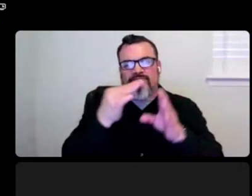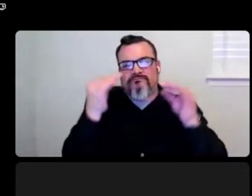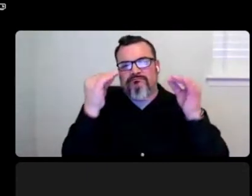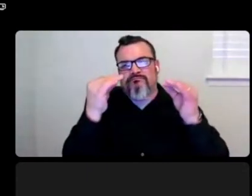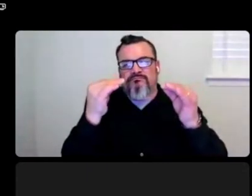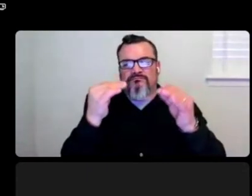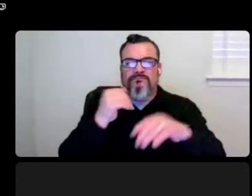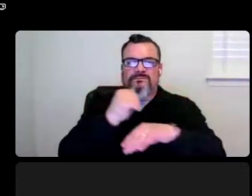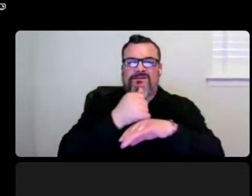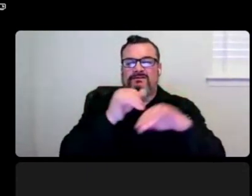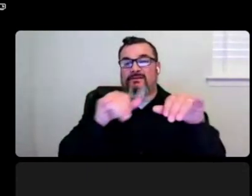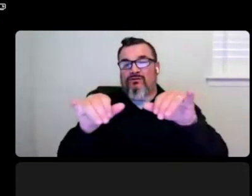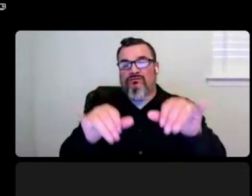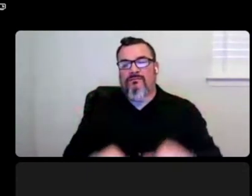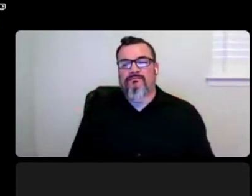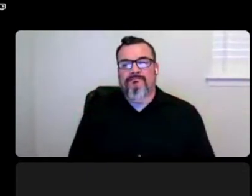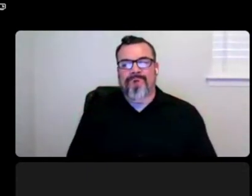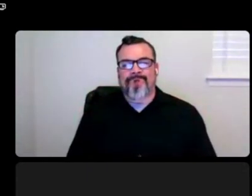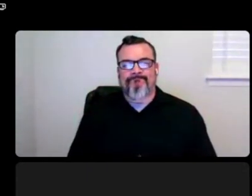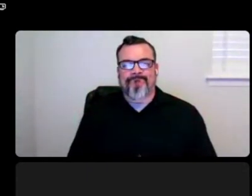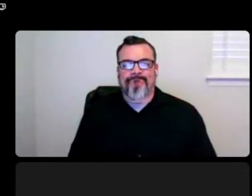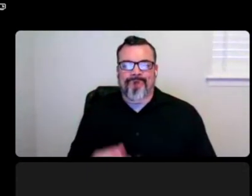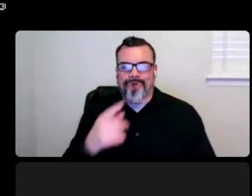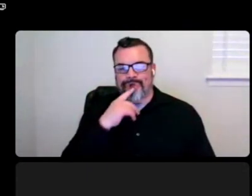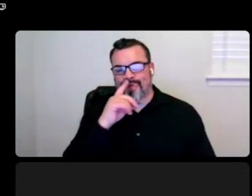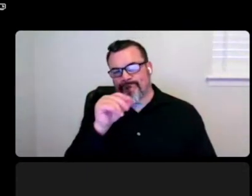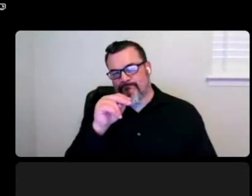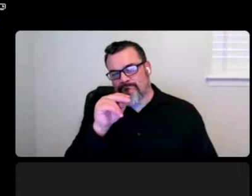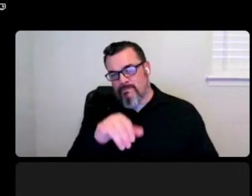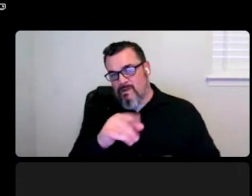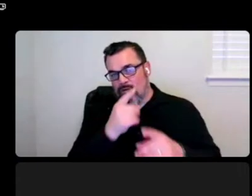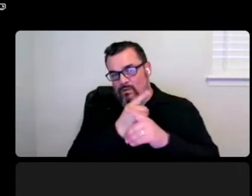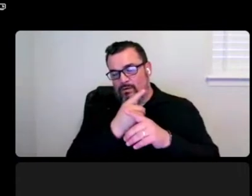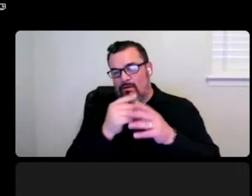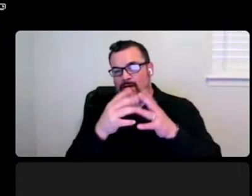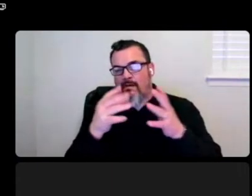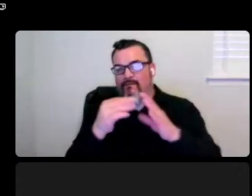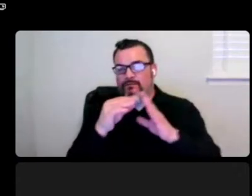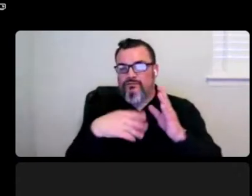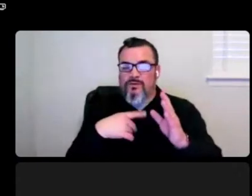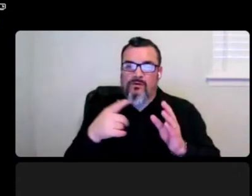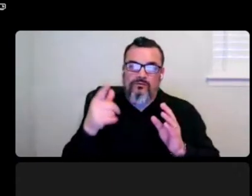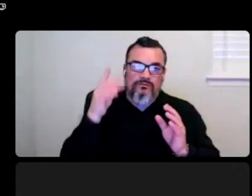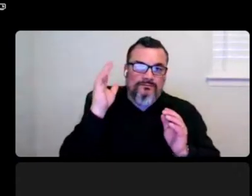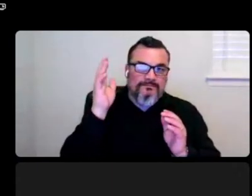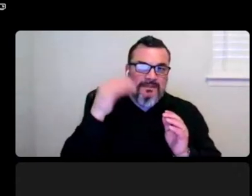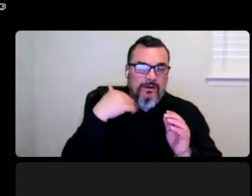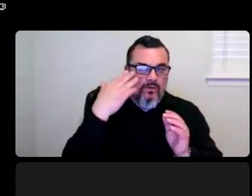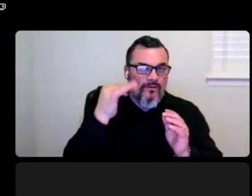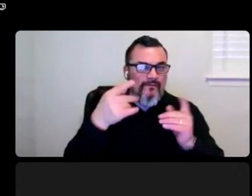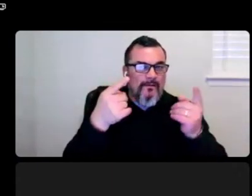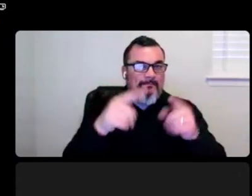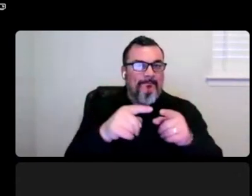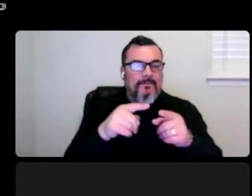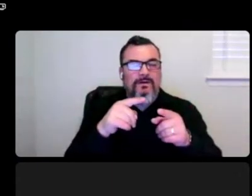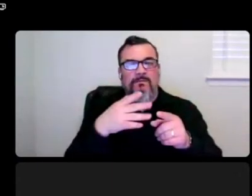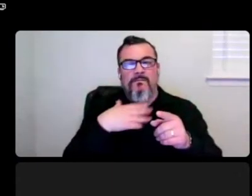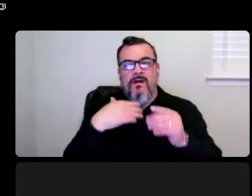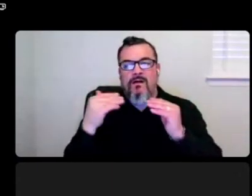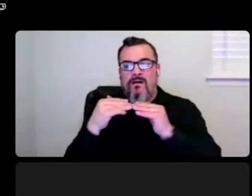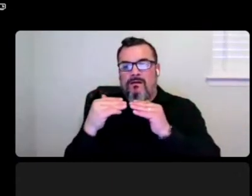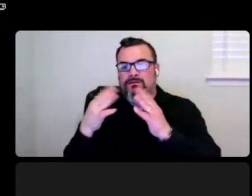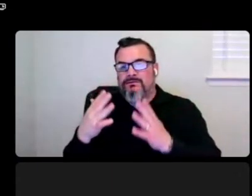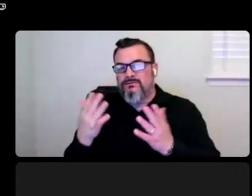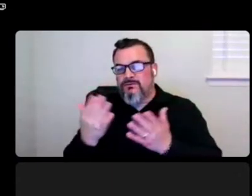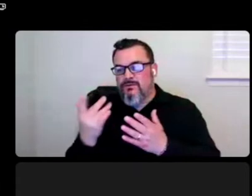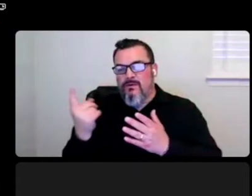setting standards. You know, Dan, that's right, because a lot of our students, when I go speak to them, and I don't know if it's happened to my colleagues here, but they